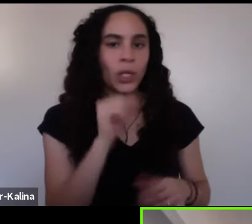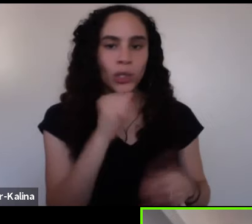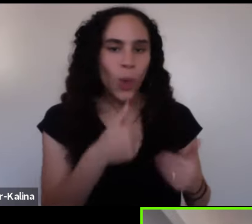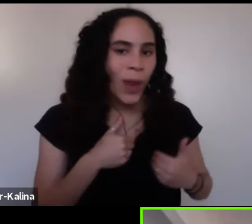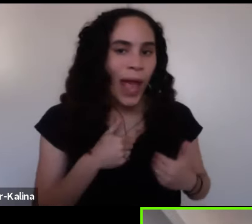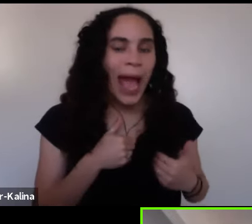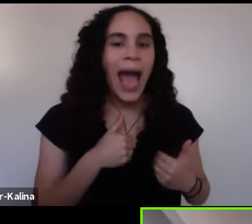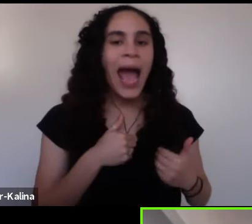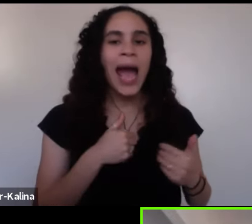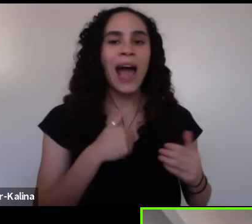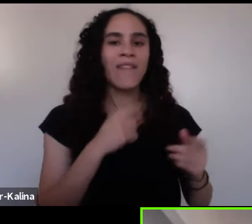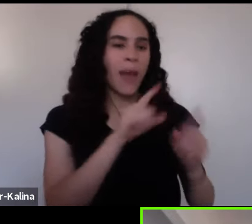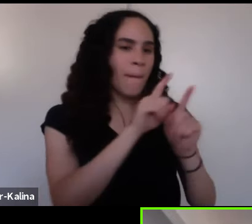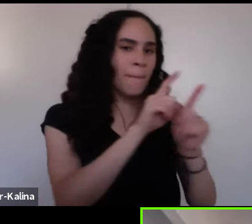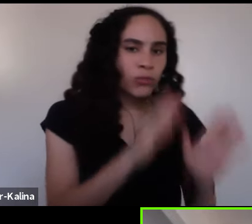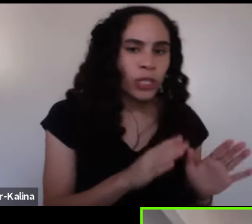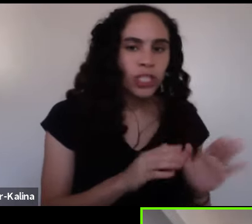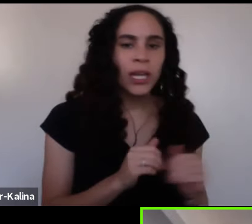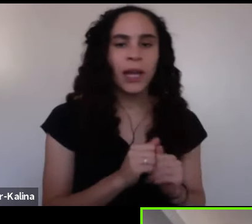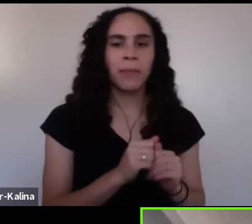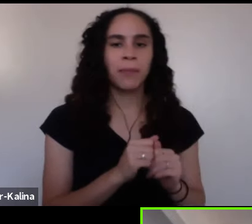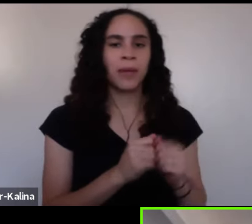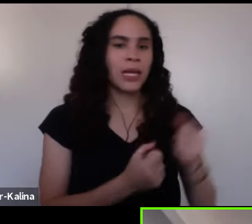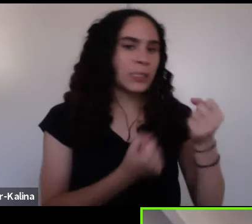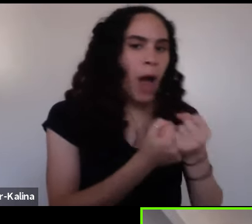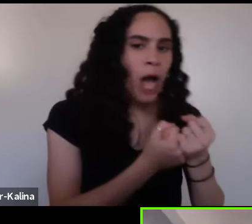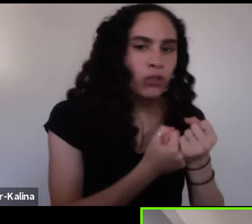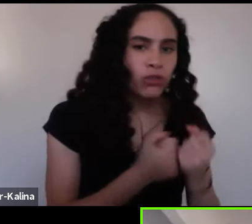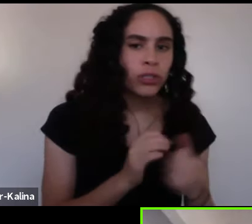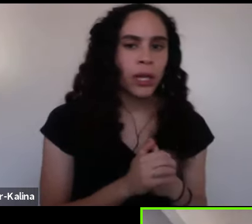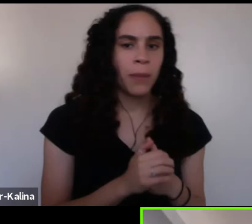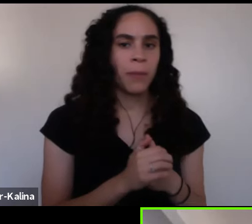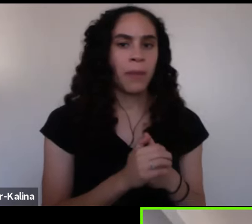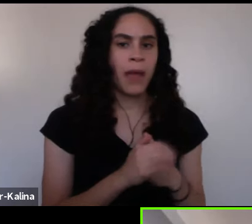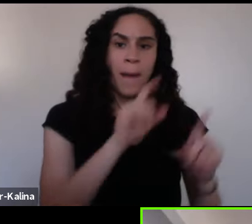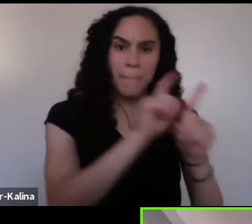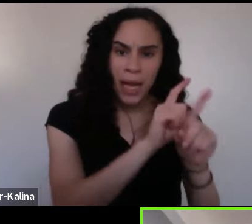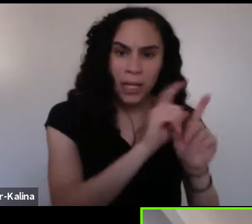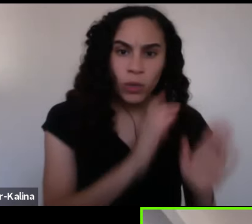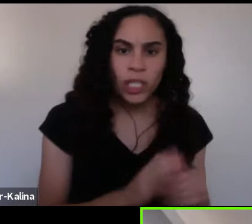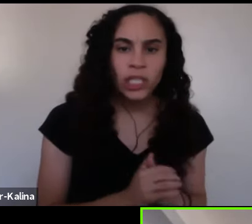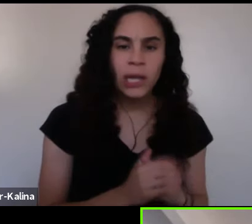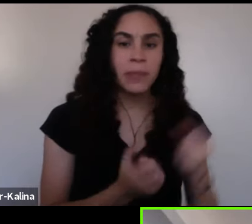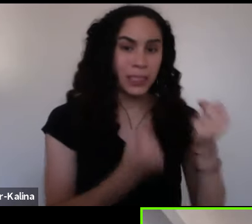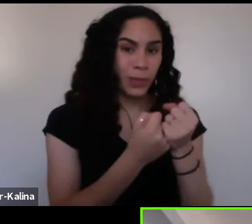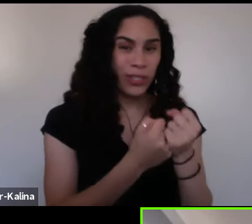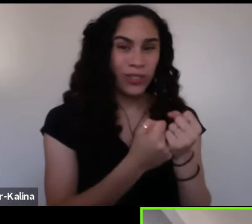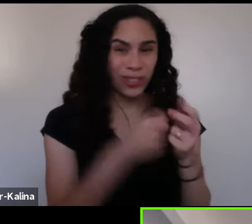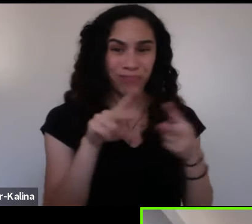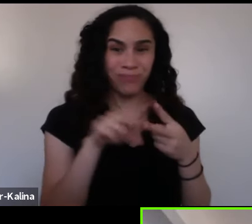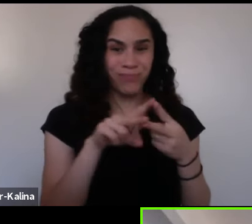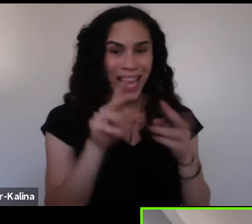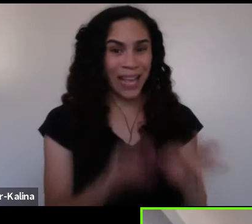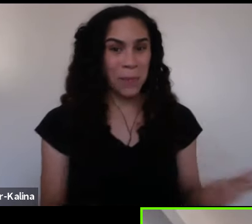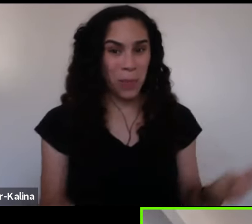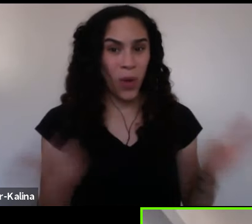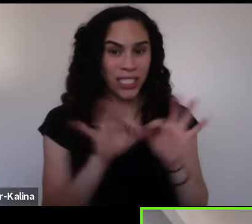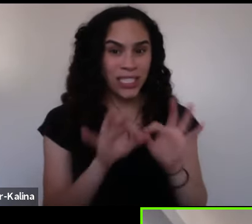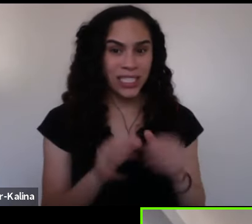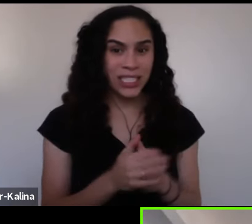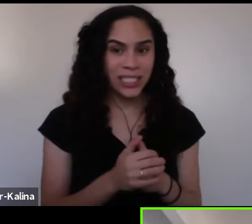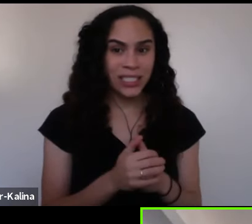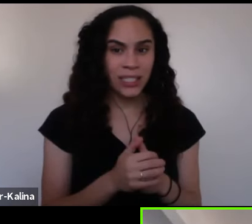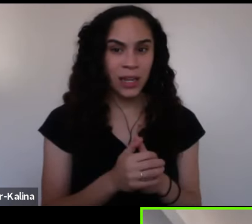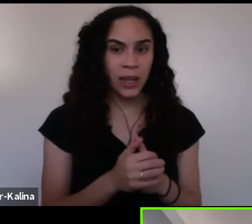mentorship. We don't have that same sponsorship. So mentorship and sponsorship is extremely important. And we, like our learning